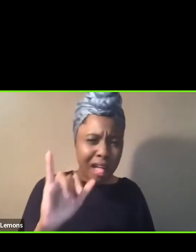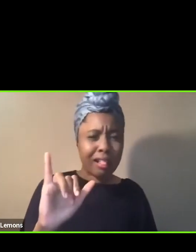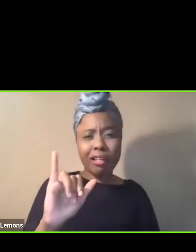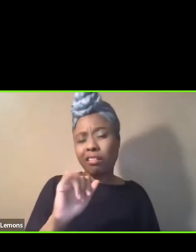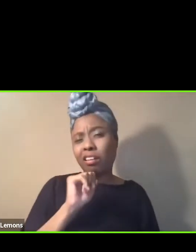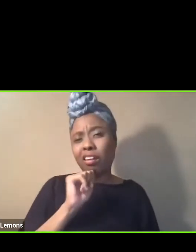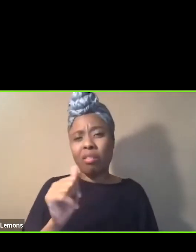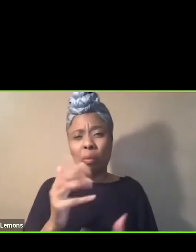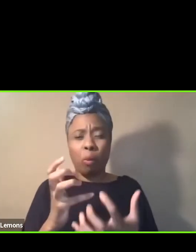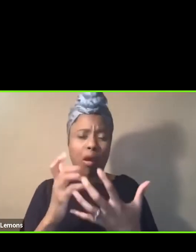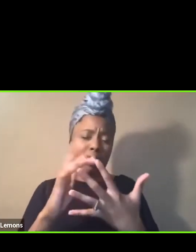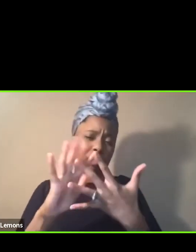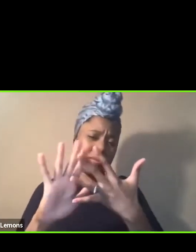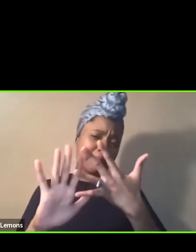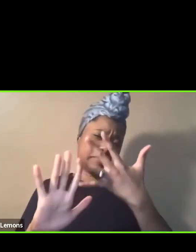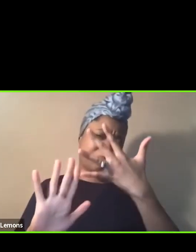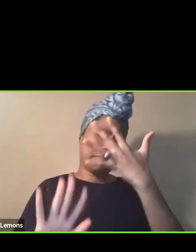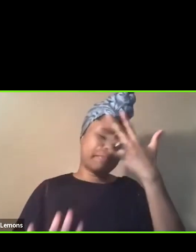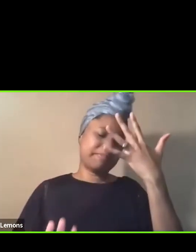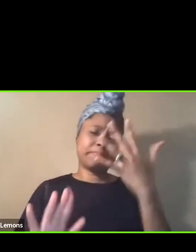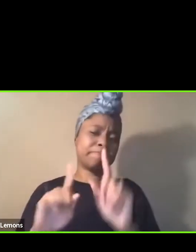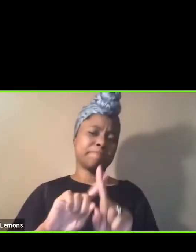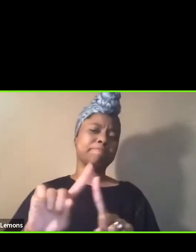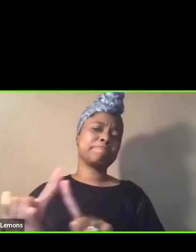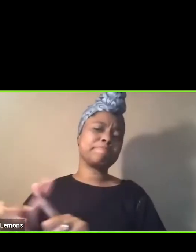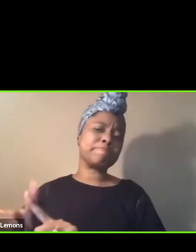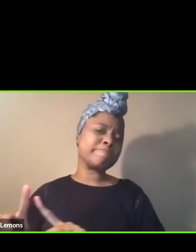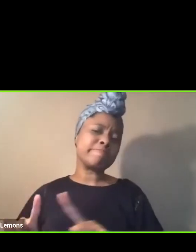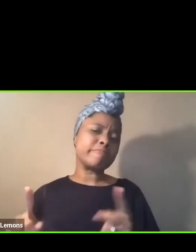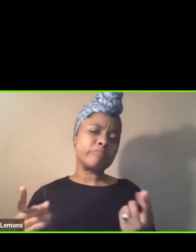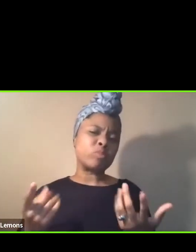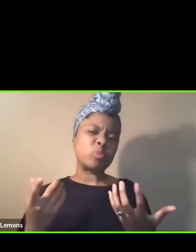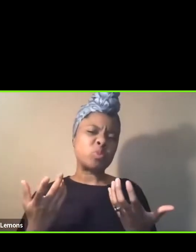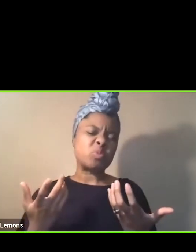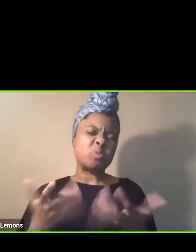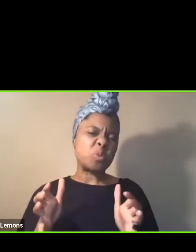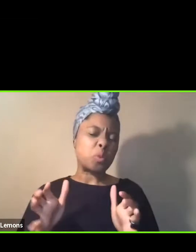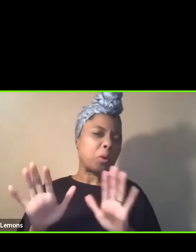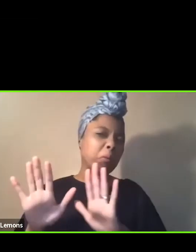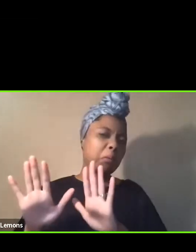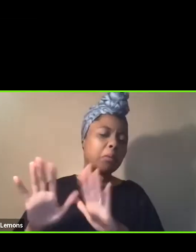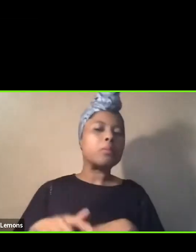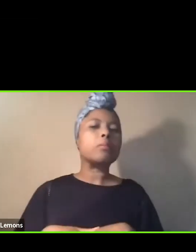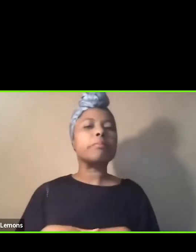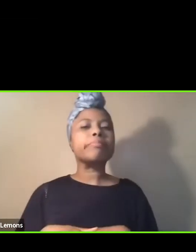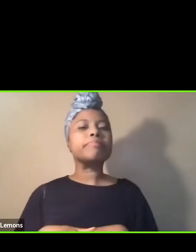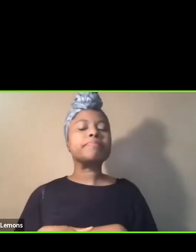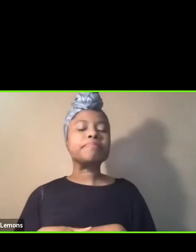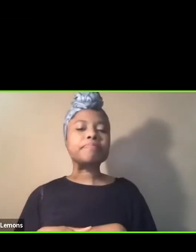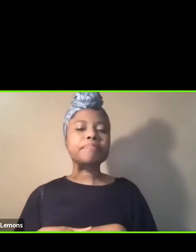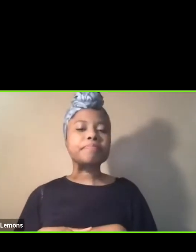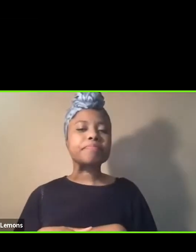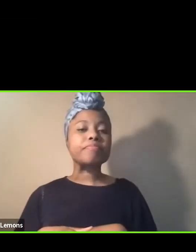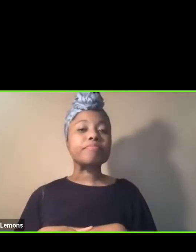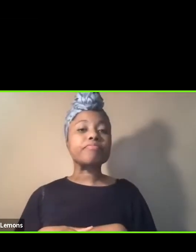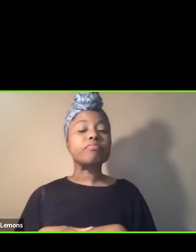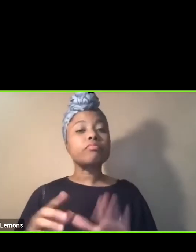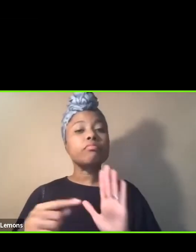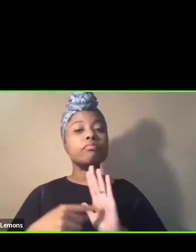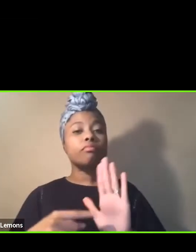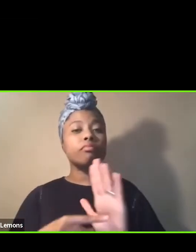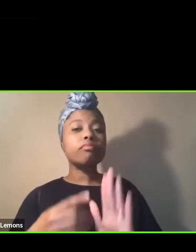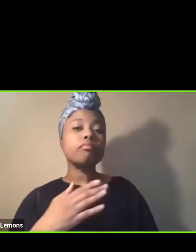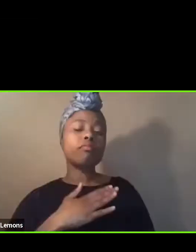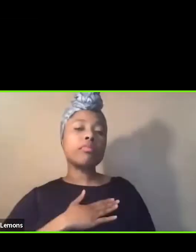undesirability, all of these different things that when we look at, for instance, in my